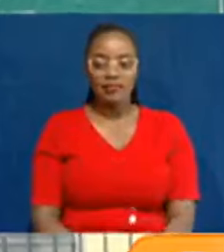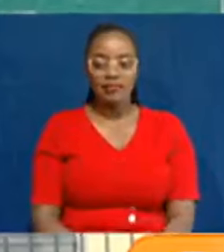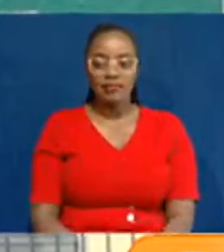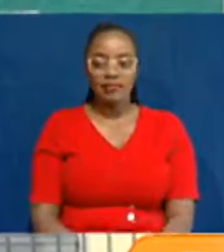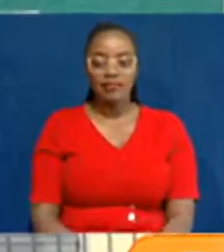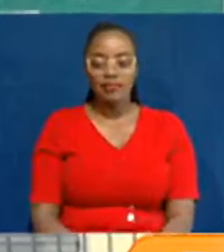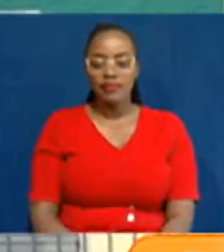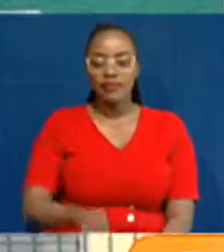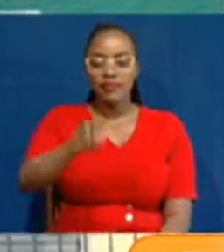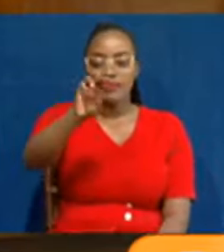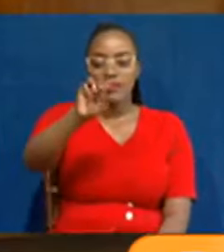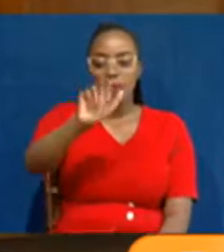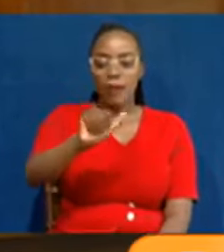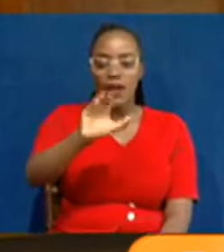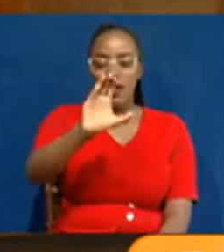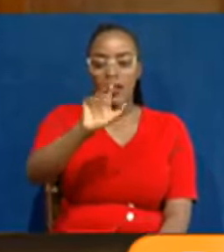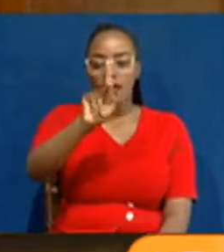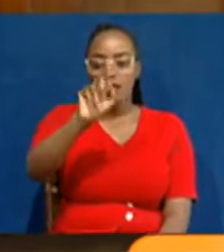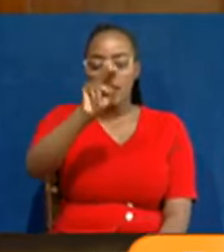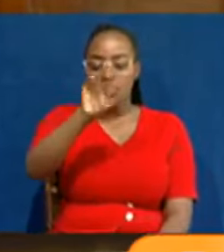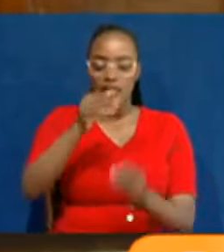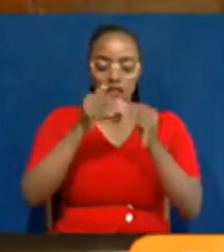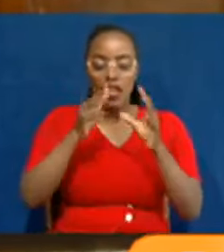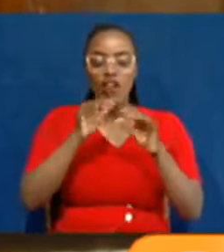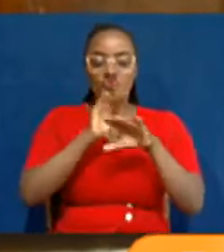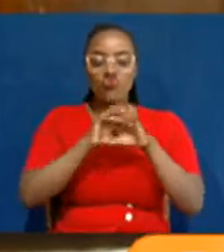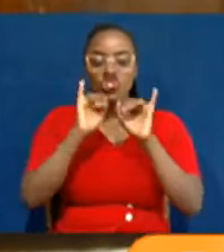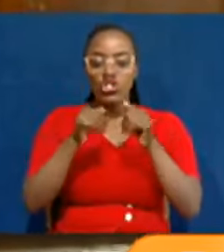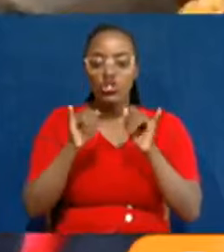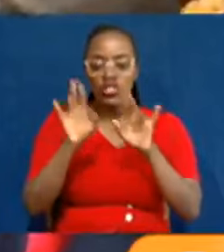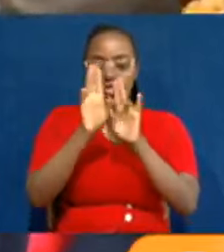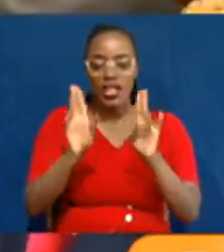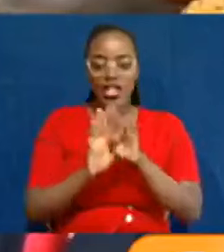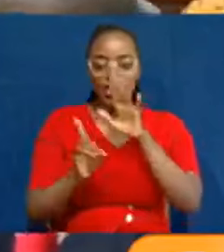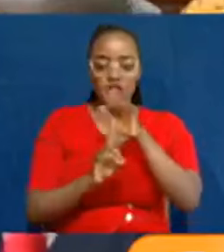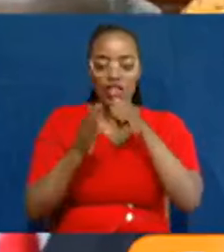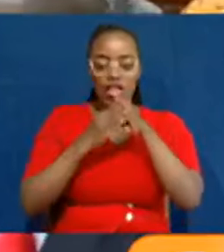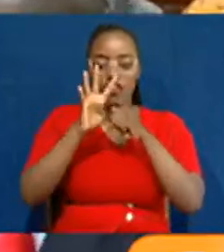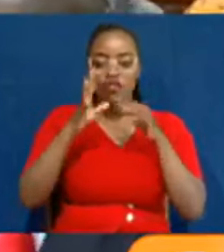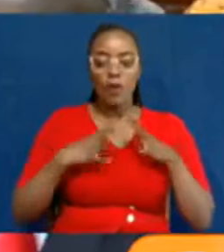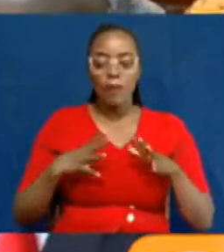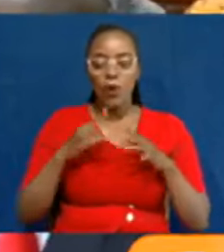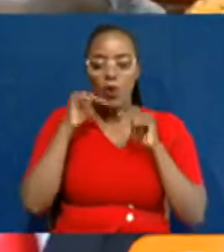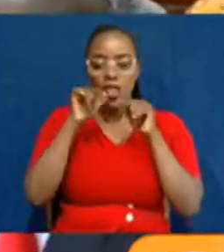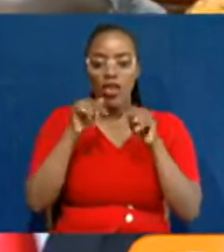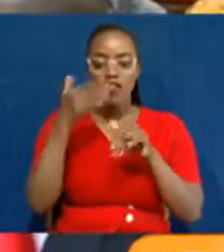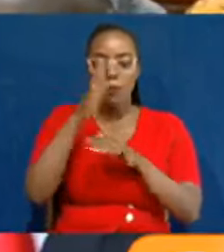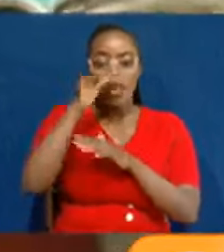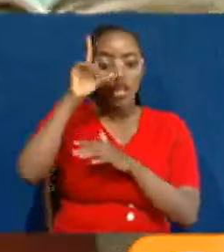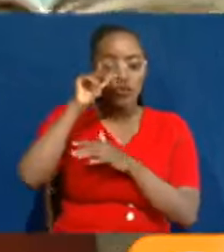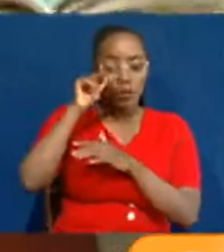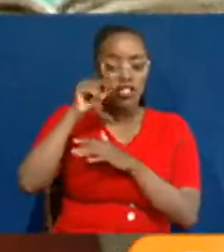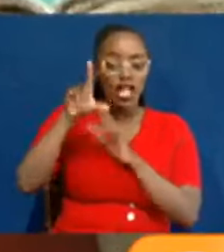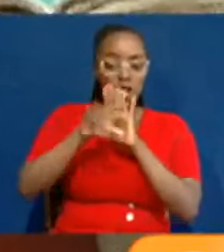Paul Nthenge Mckenzie, leader of the Good News International Ministries, alongside his 94 co-accused, were back at the Mombasa Law Courts